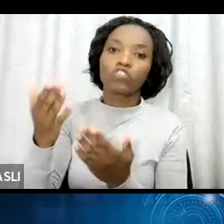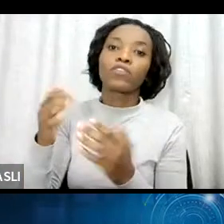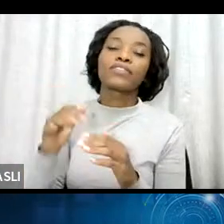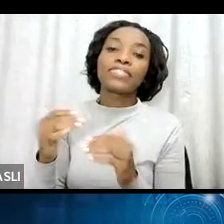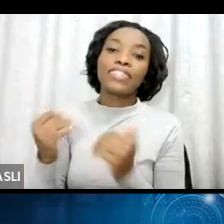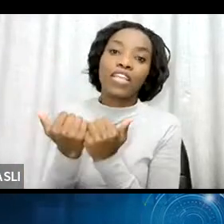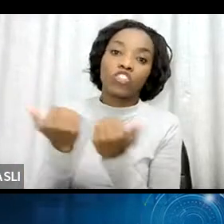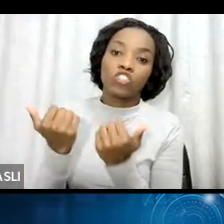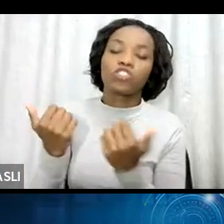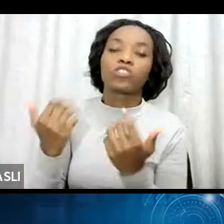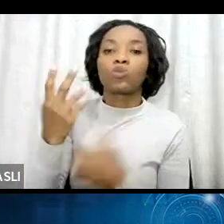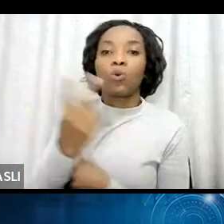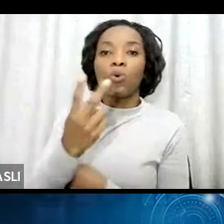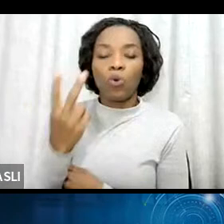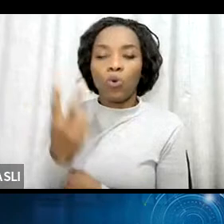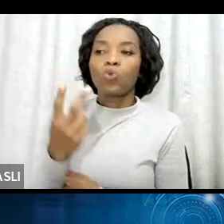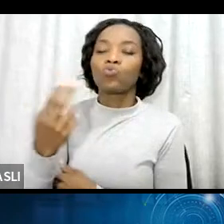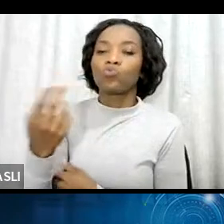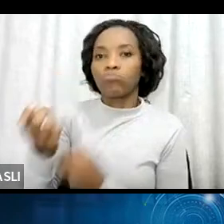is prone to